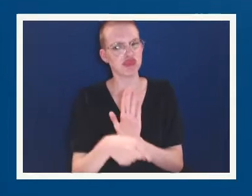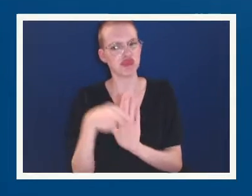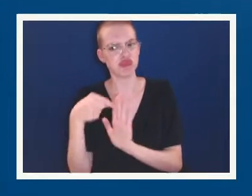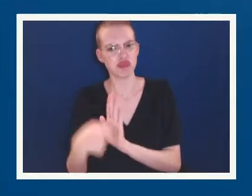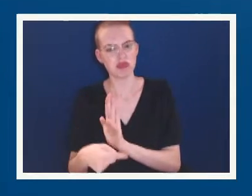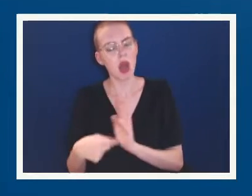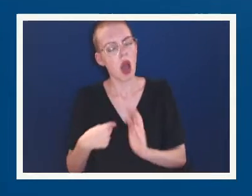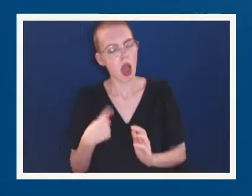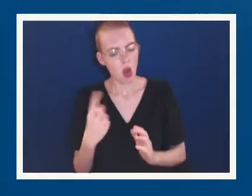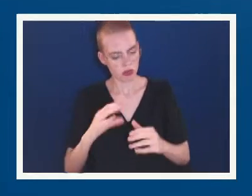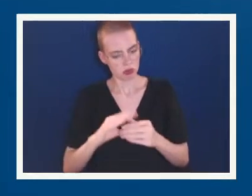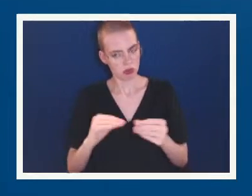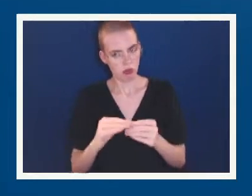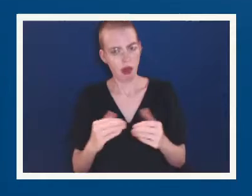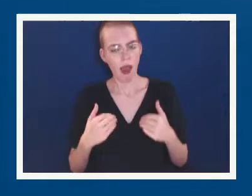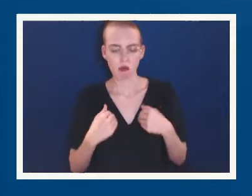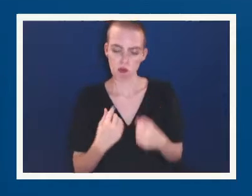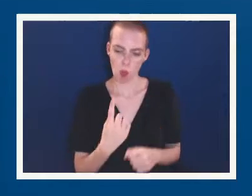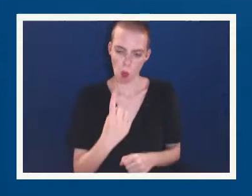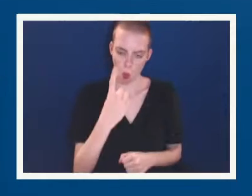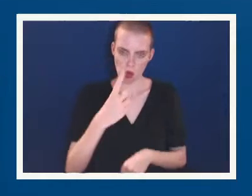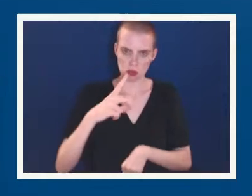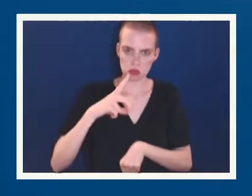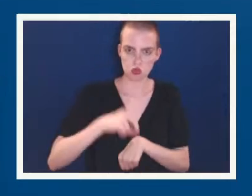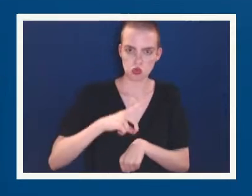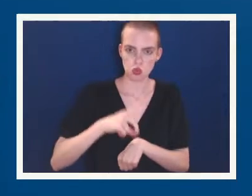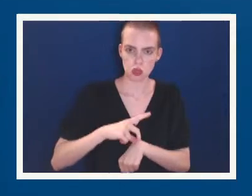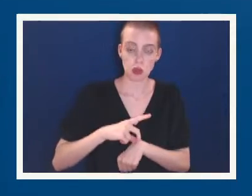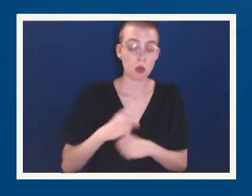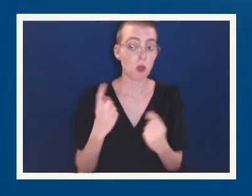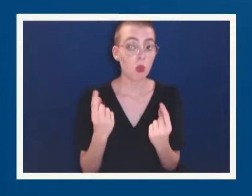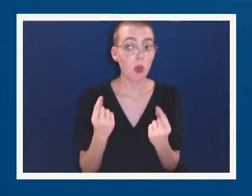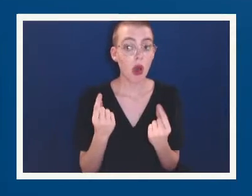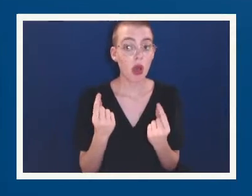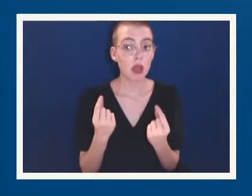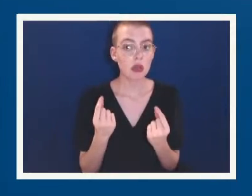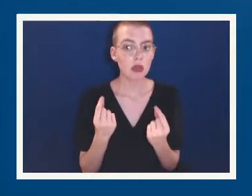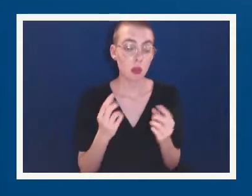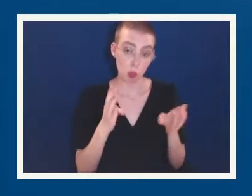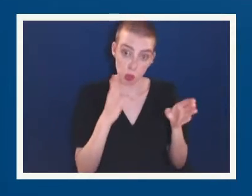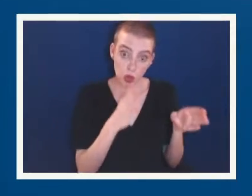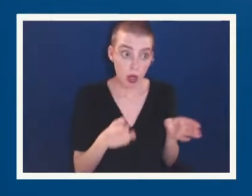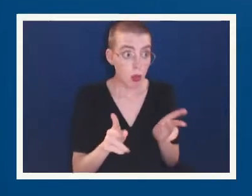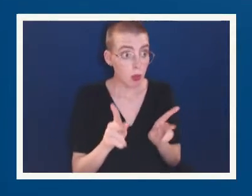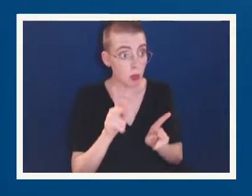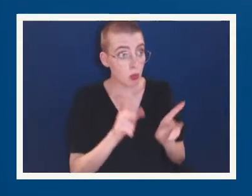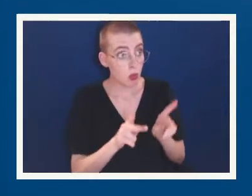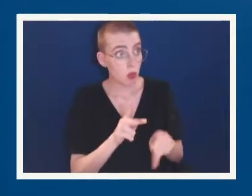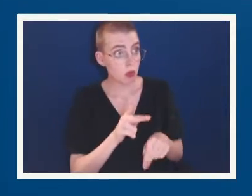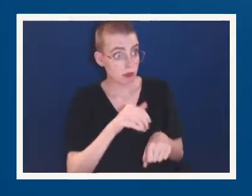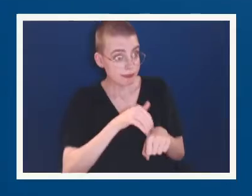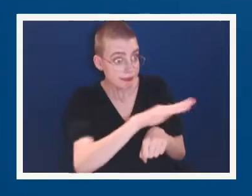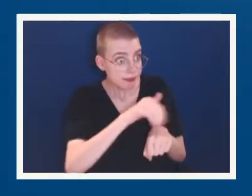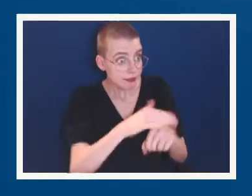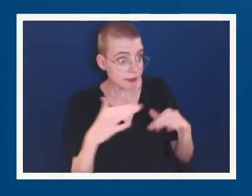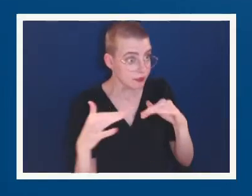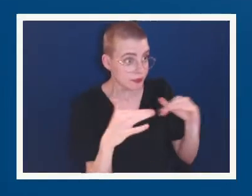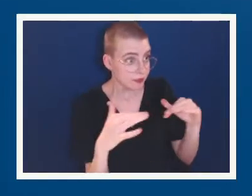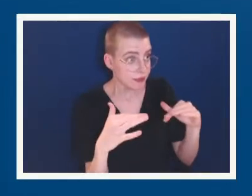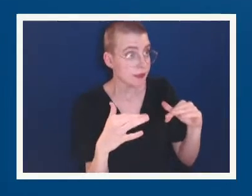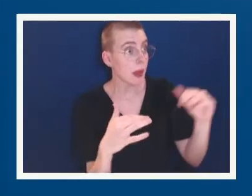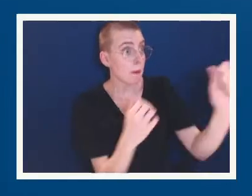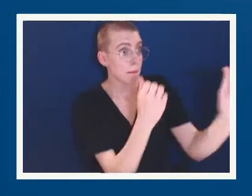obligation. To prepare those we send to war and to care for them and their families when they come home. That's a sacred